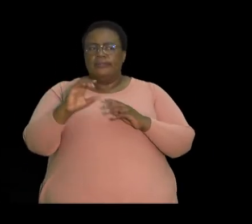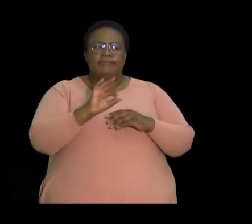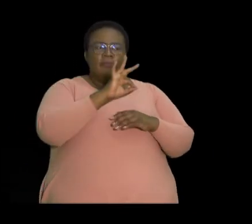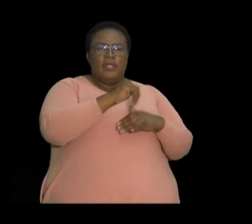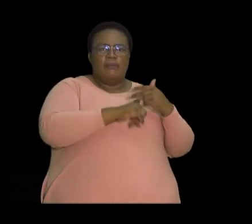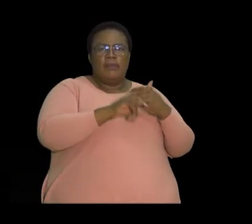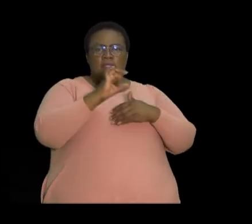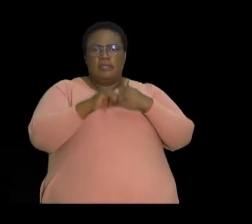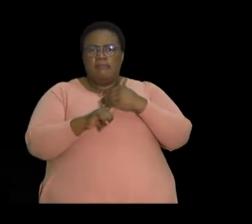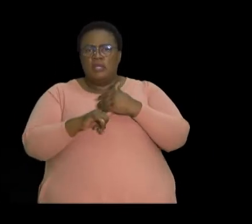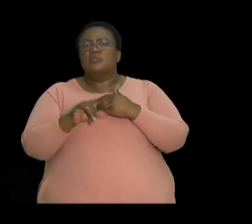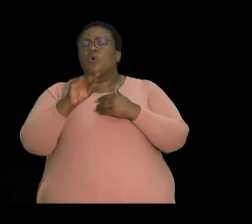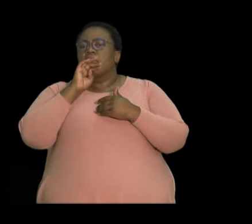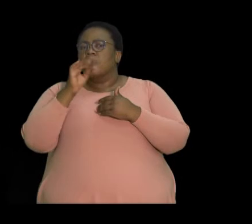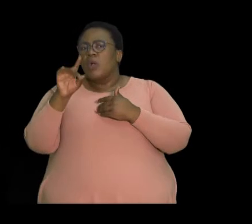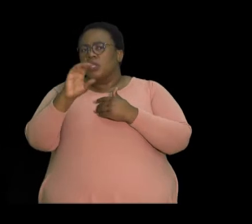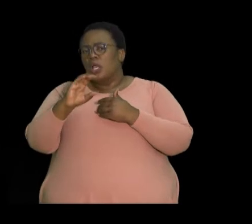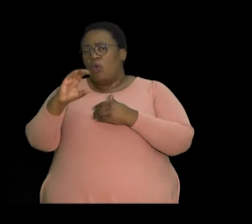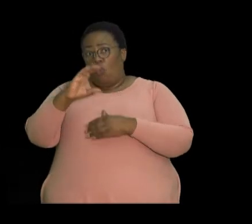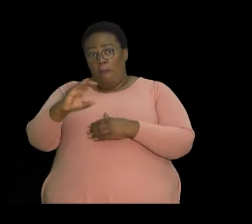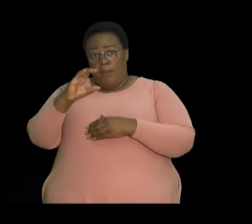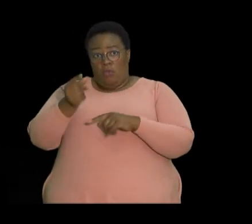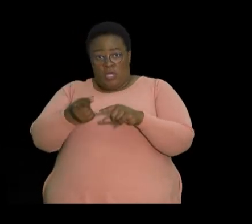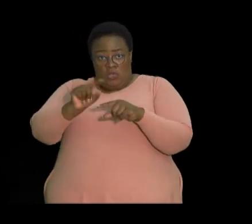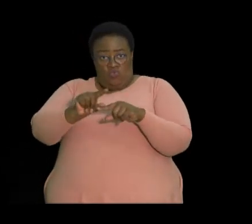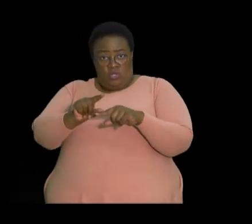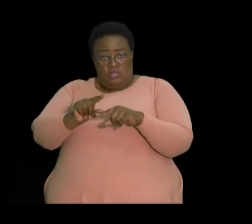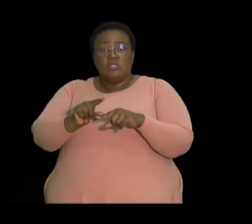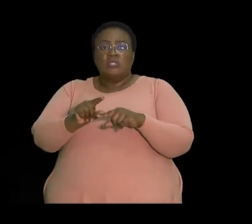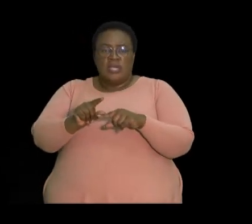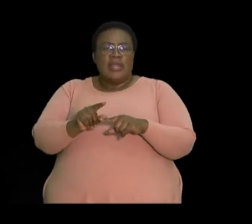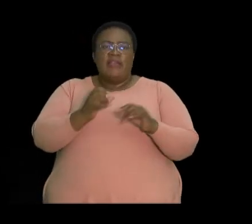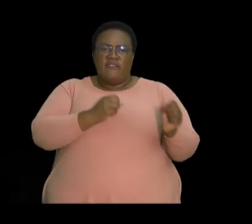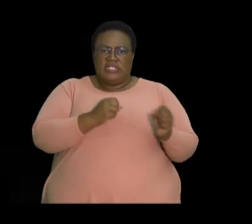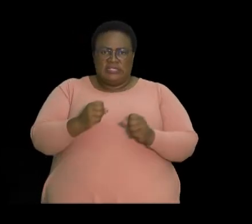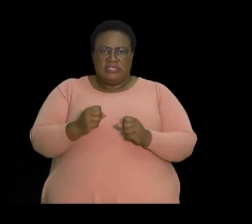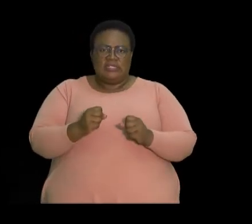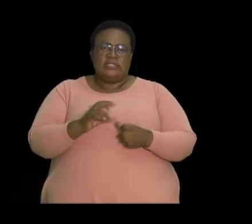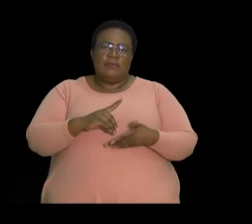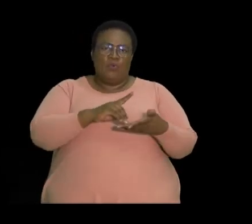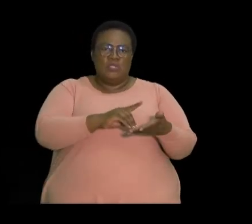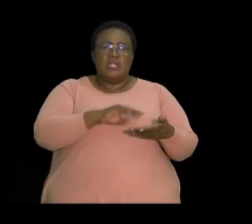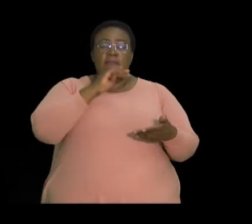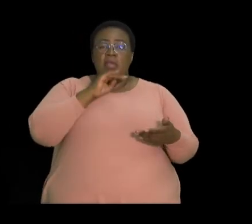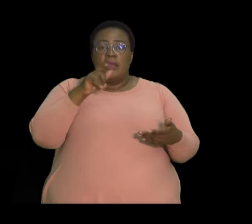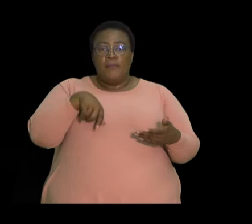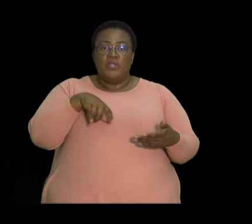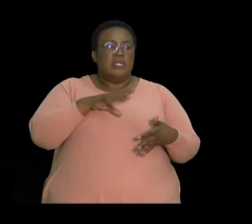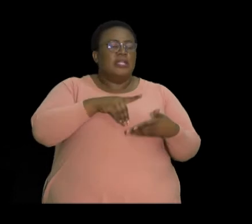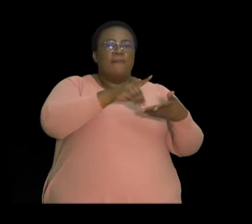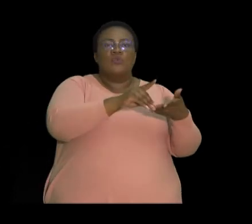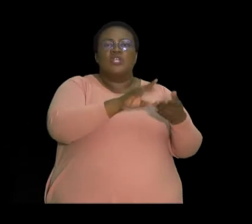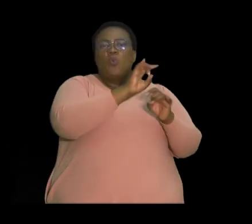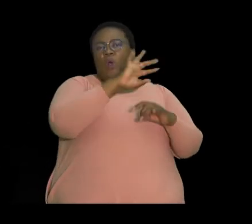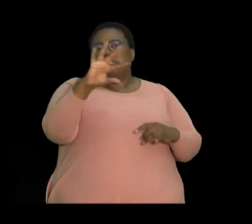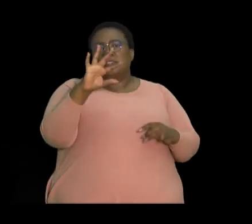surely we're talking about compound interest. It was a fixed deposit, so this person only made one deposit and they left it